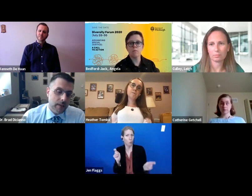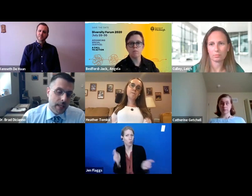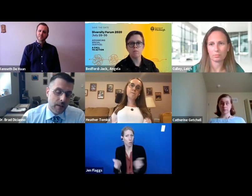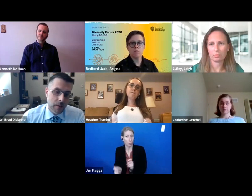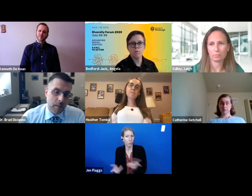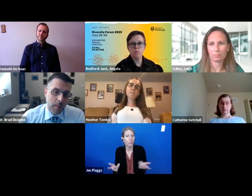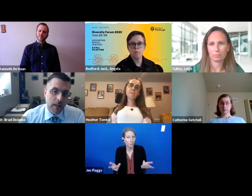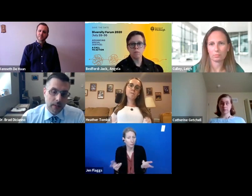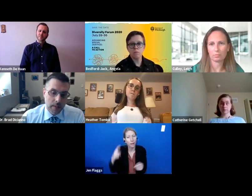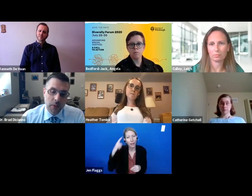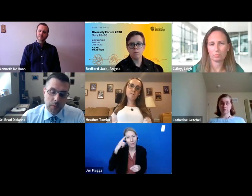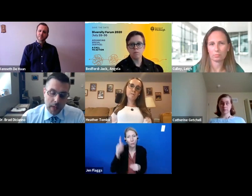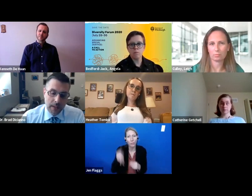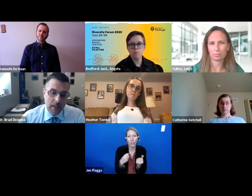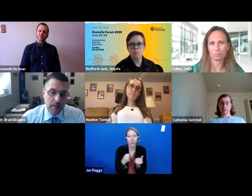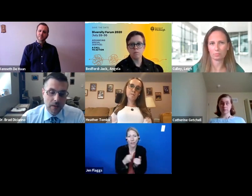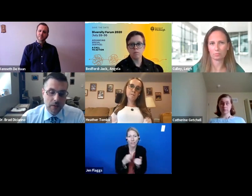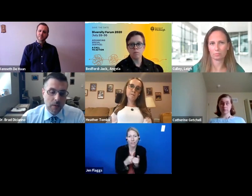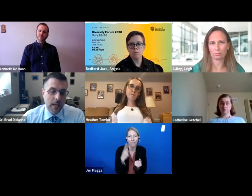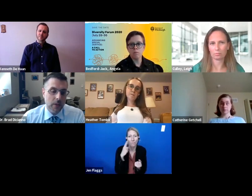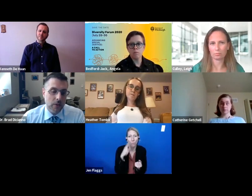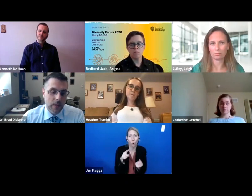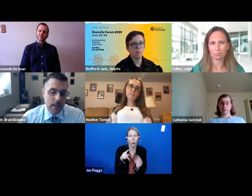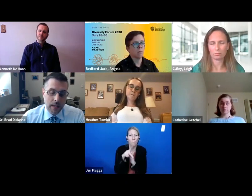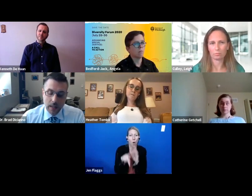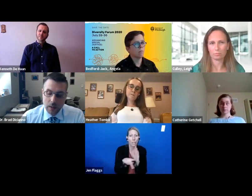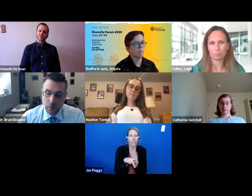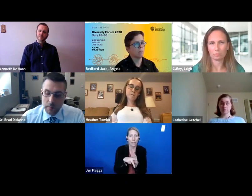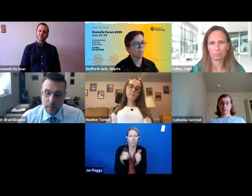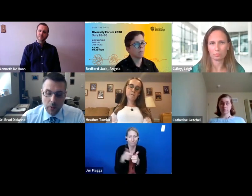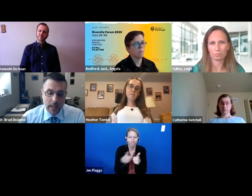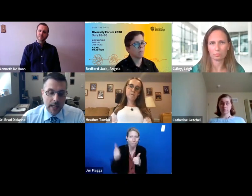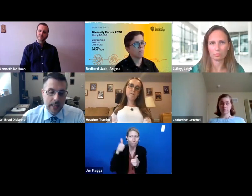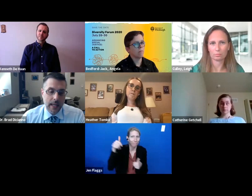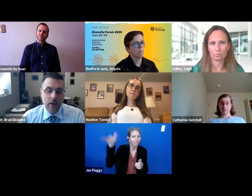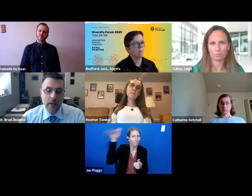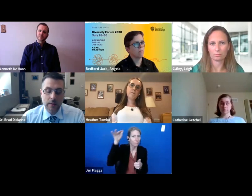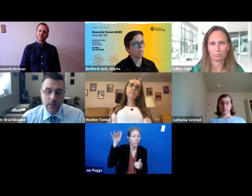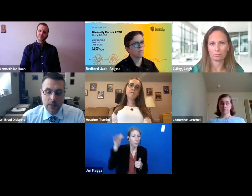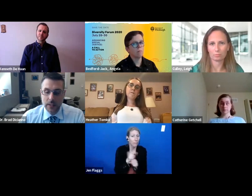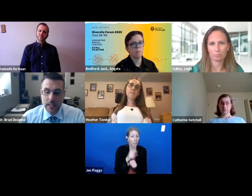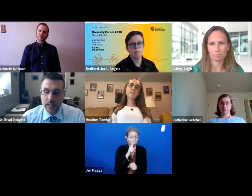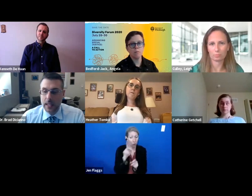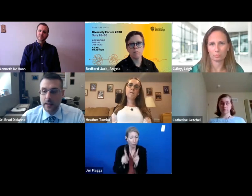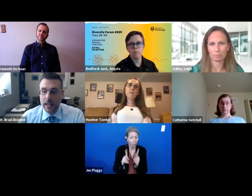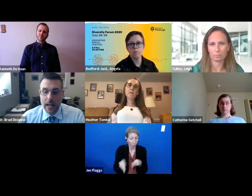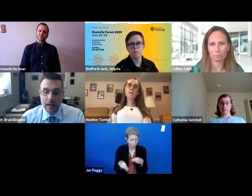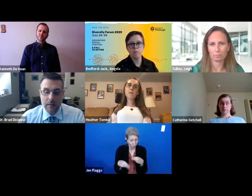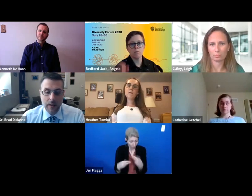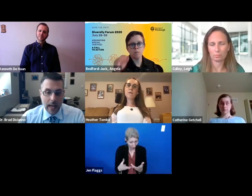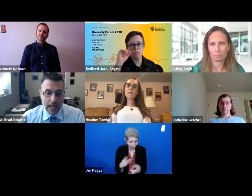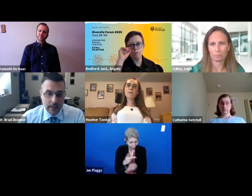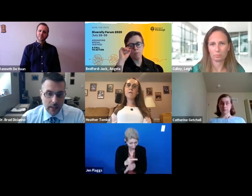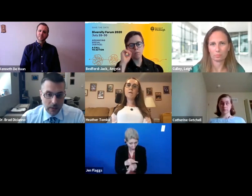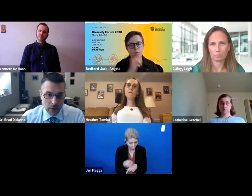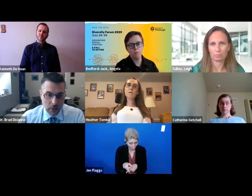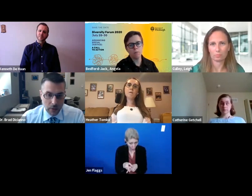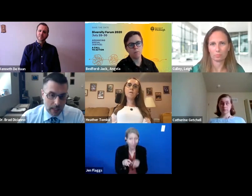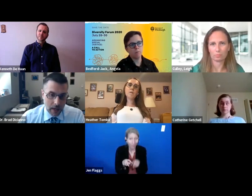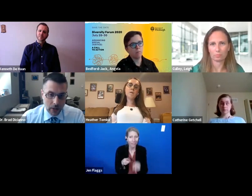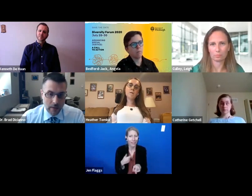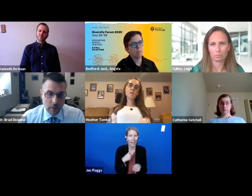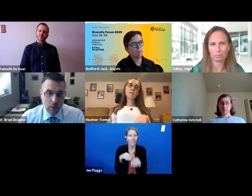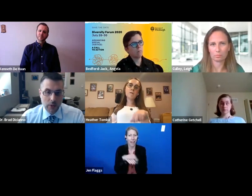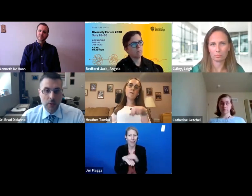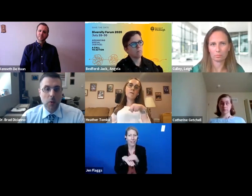continue to advocate from a policy perspective, you know, to make sure that when people are getting care in a facility, they have access to